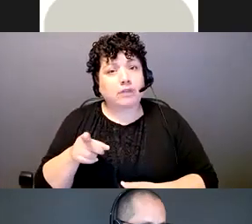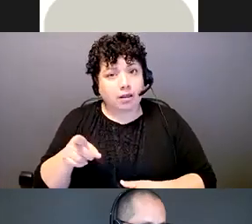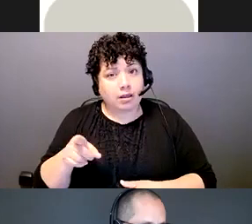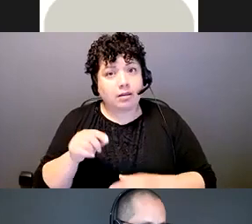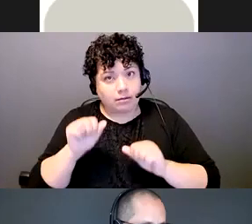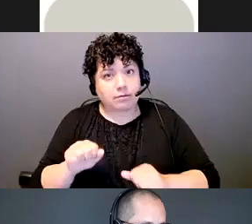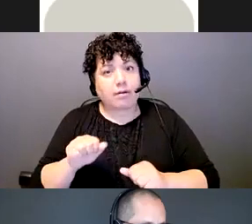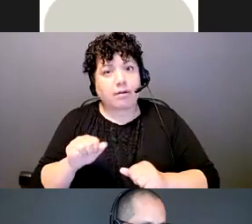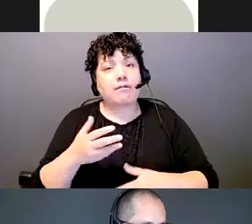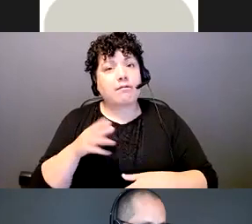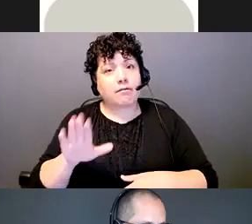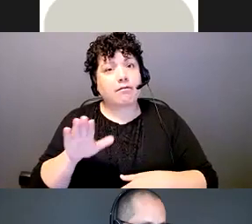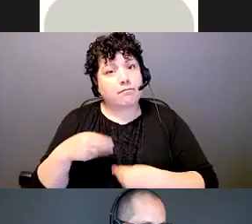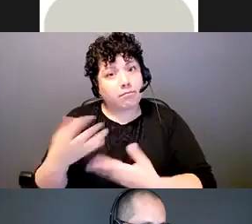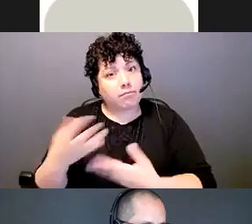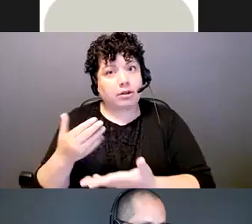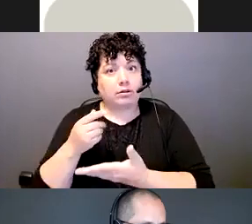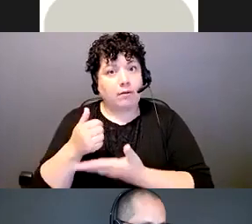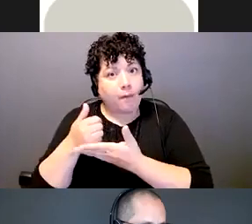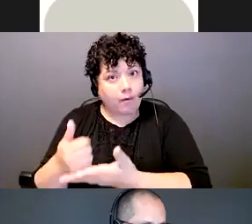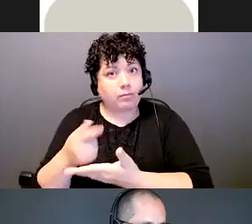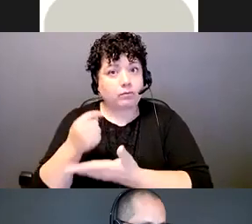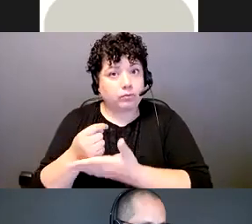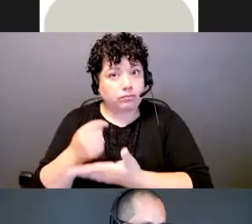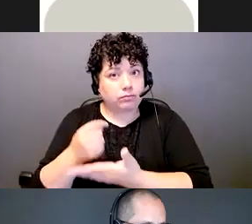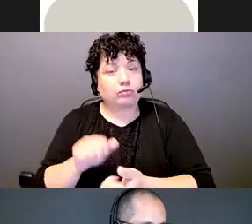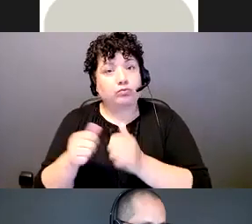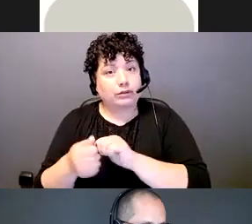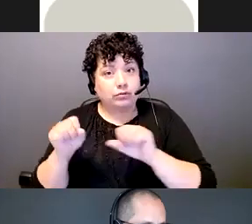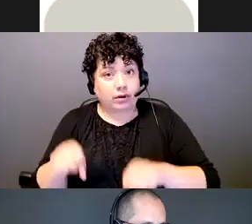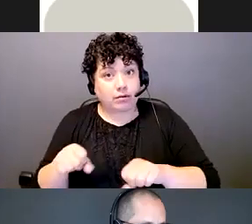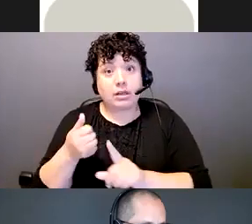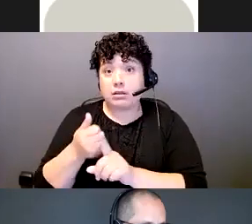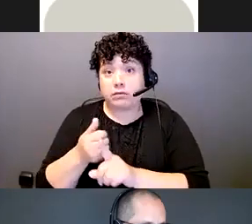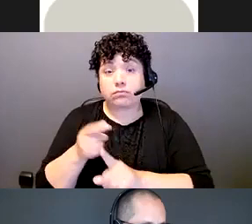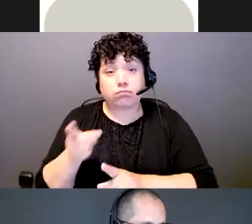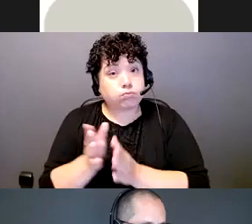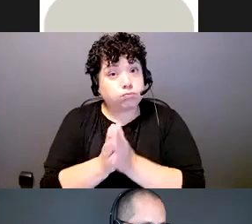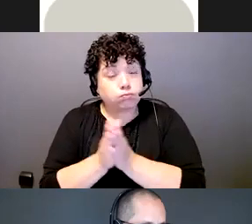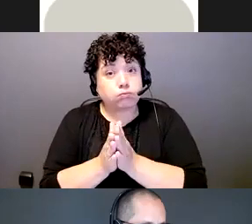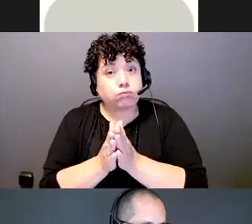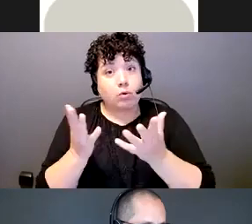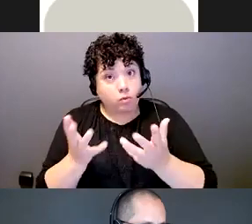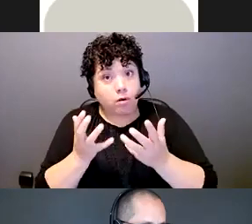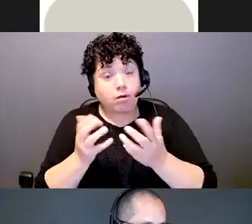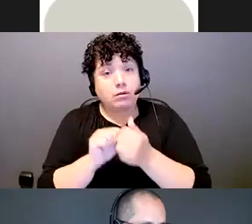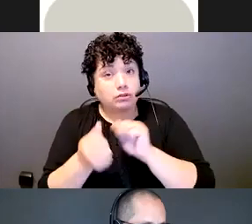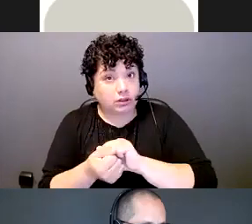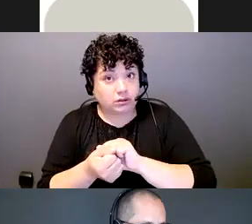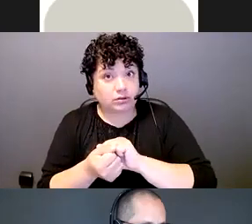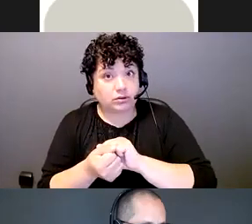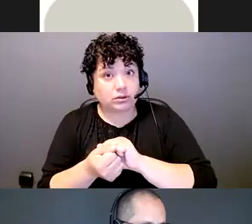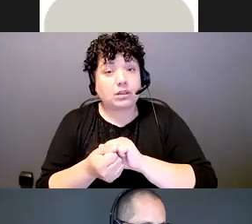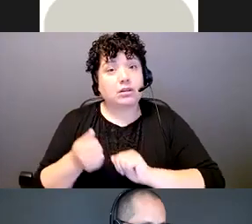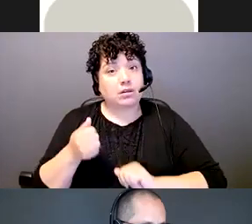change. If they are someone that is interested in making change and they have